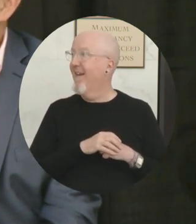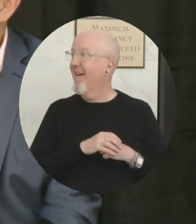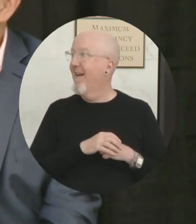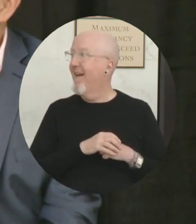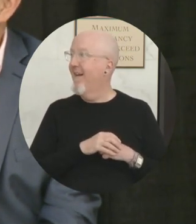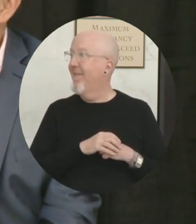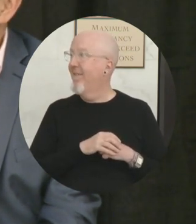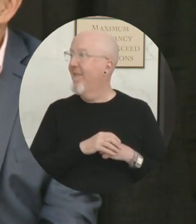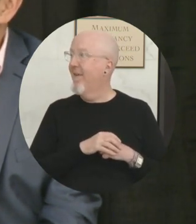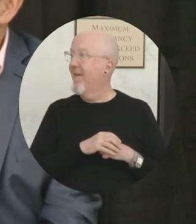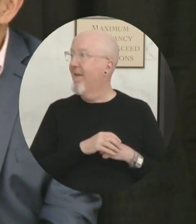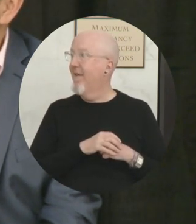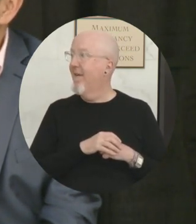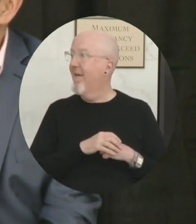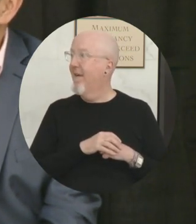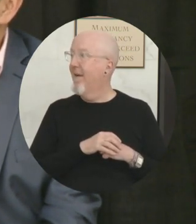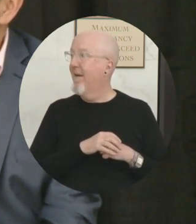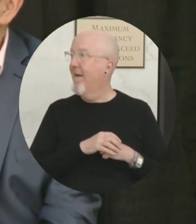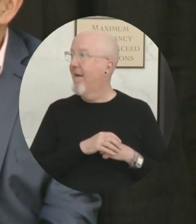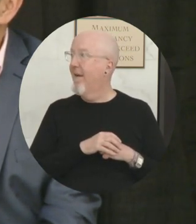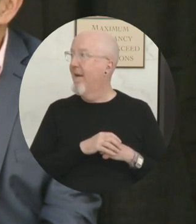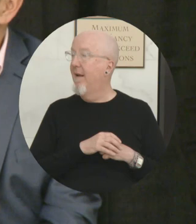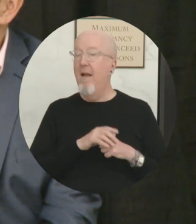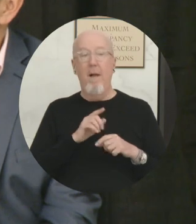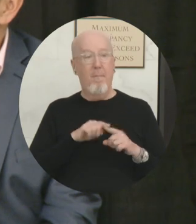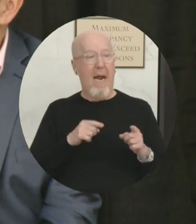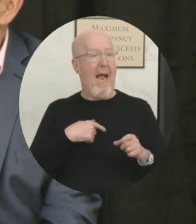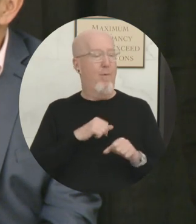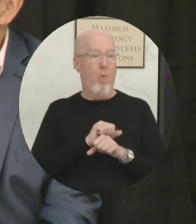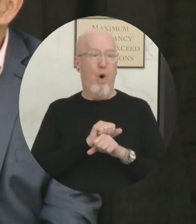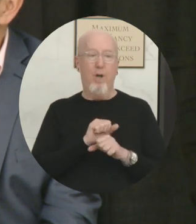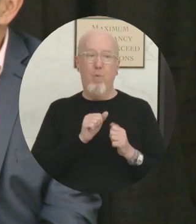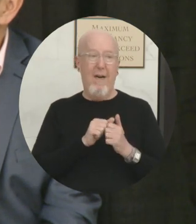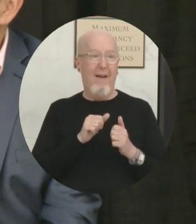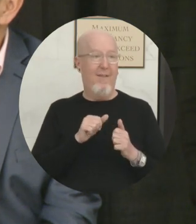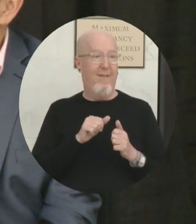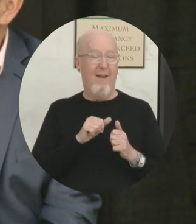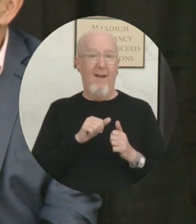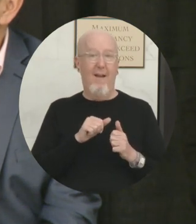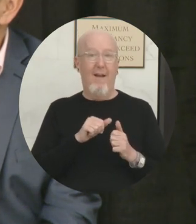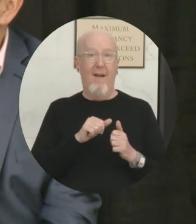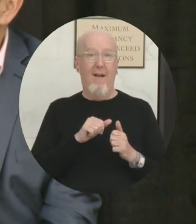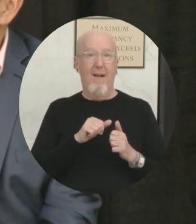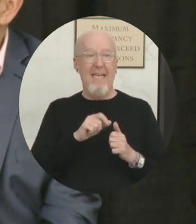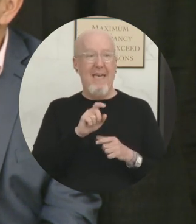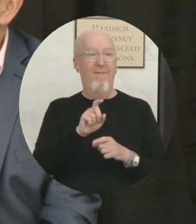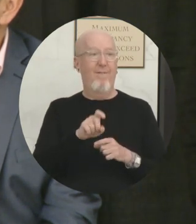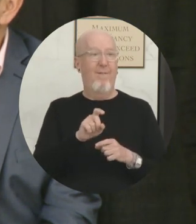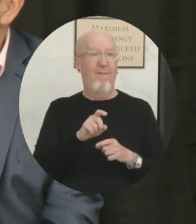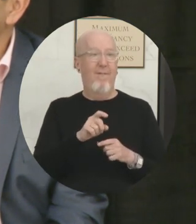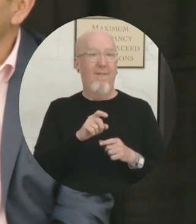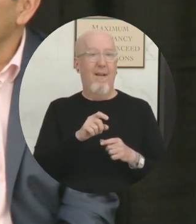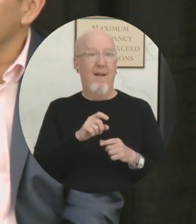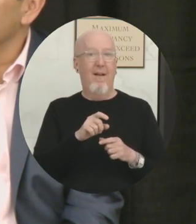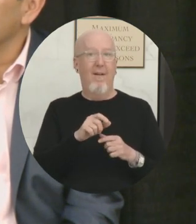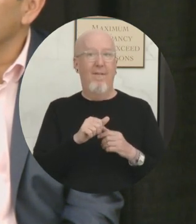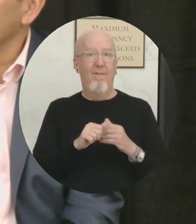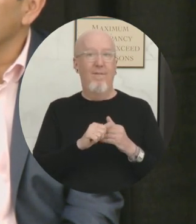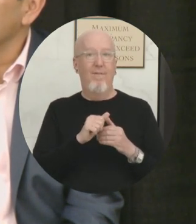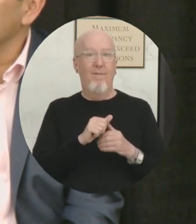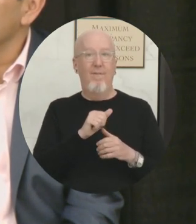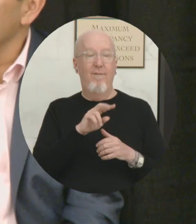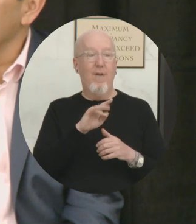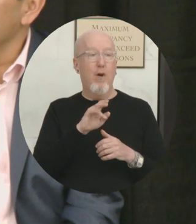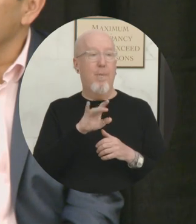what I have served the vulnerable population of every language, because although there's a